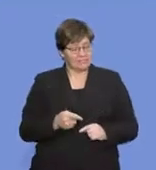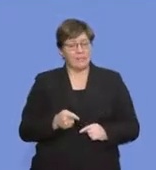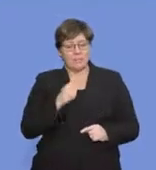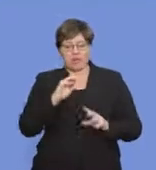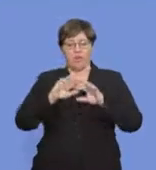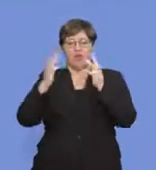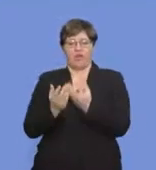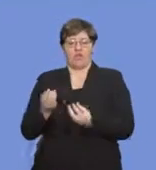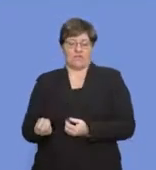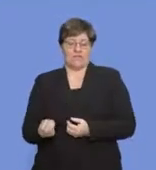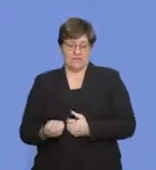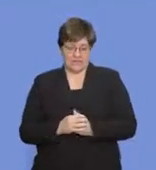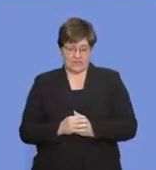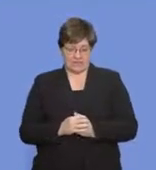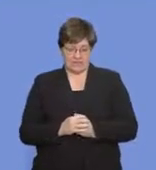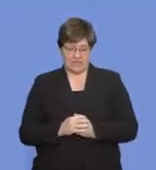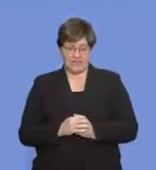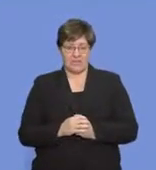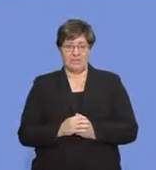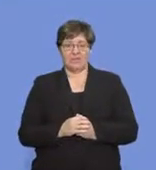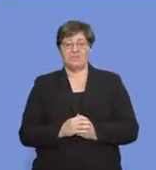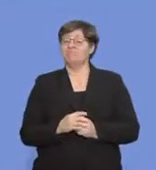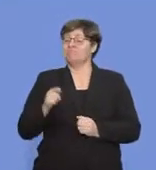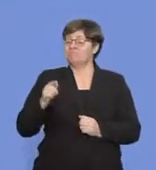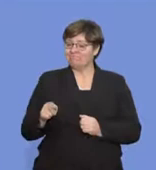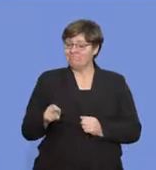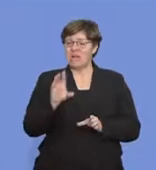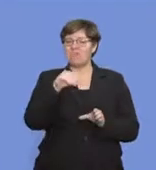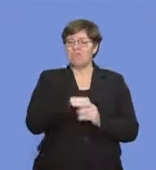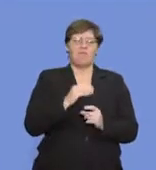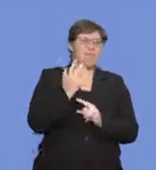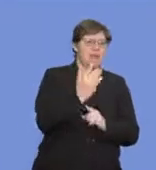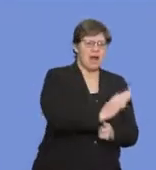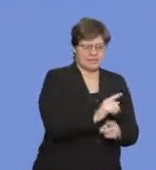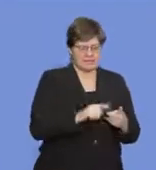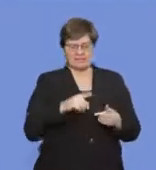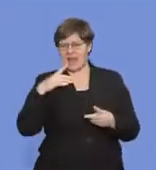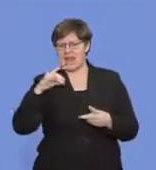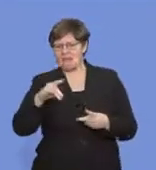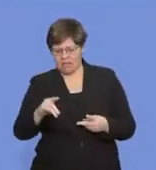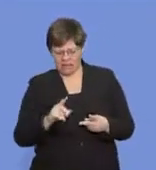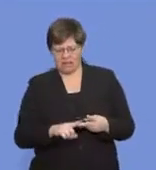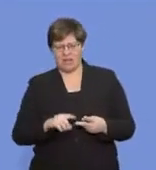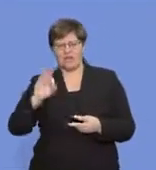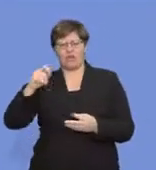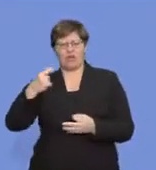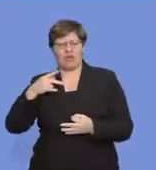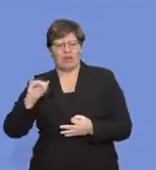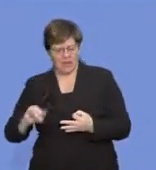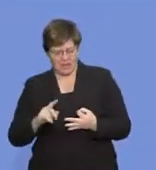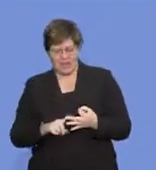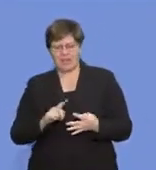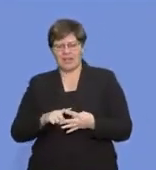on Earth. So it's what we can find on Earth. And that variety includes plants, animals, fungi,